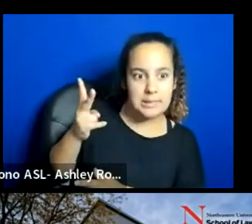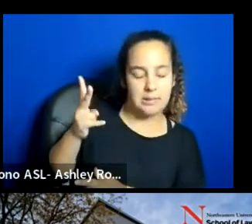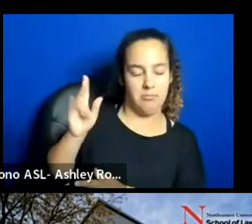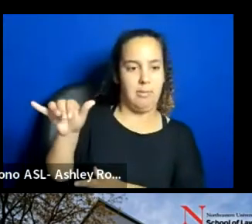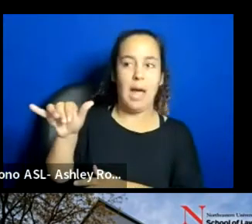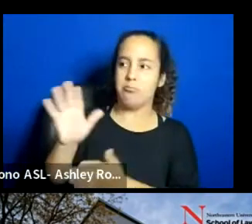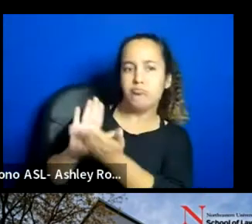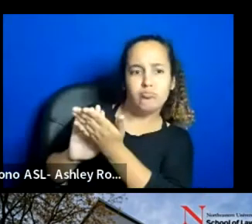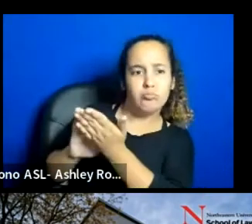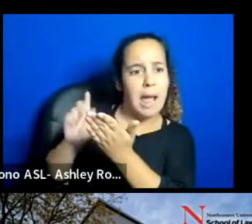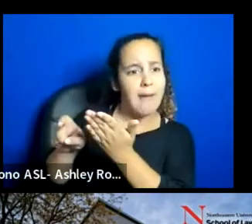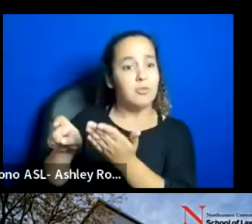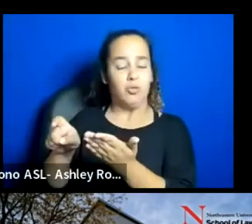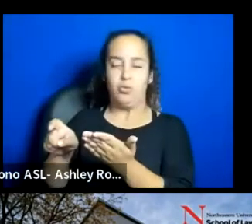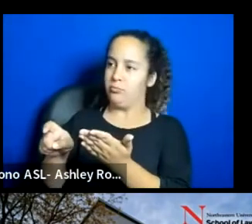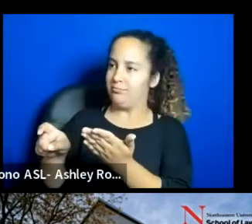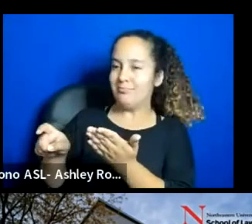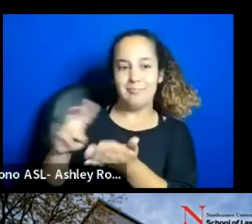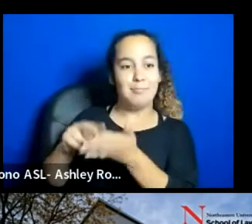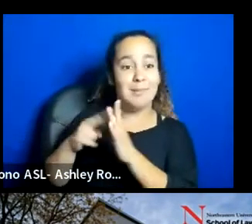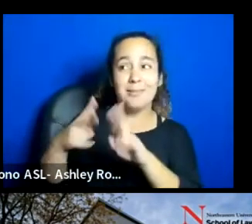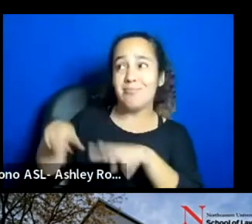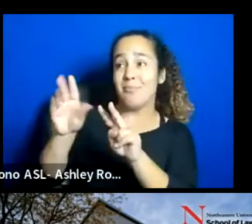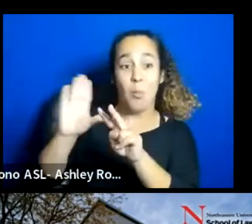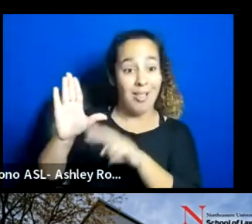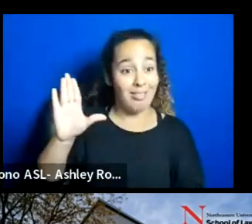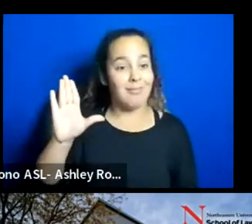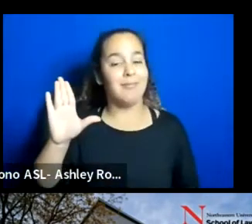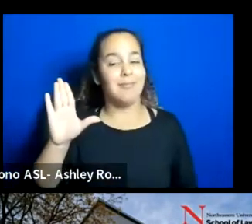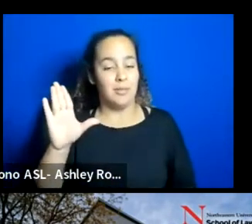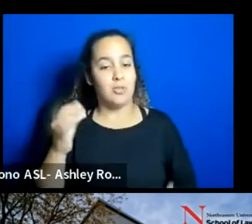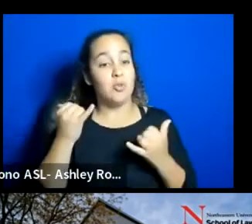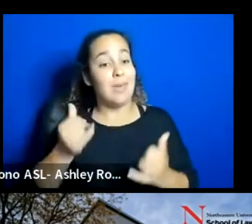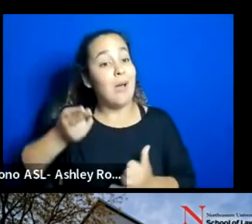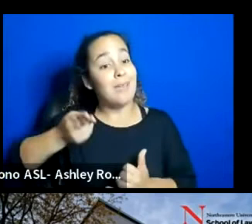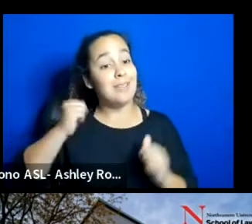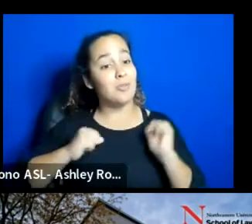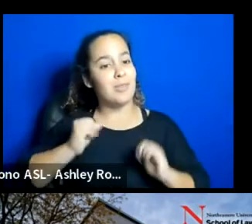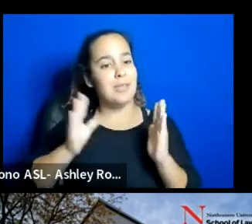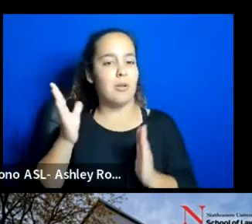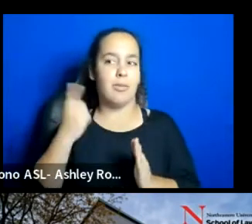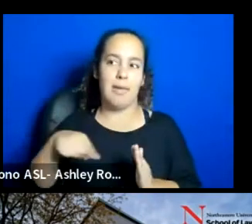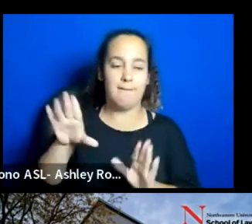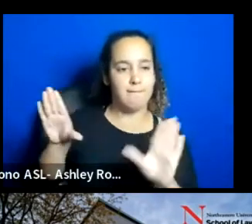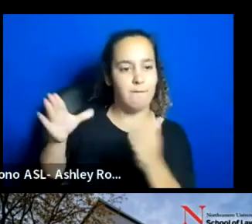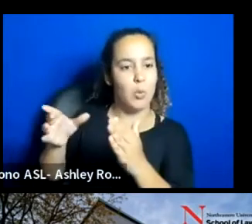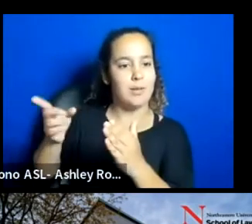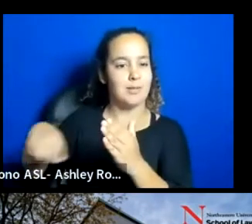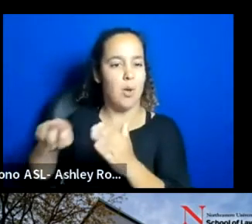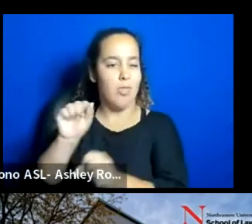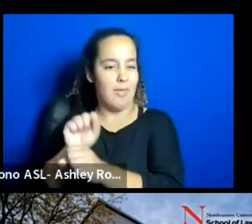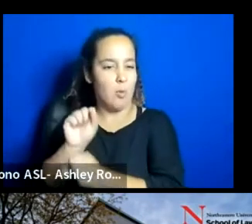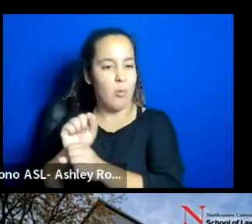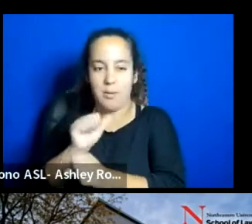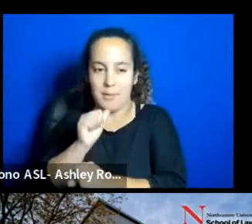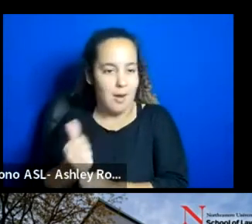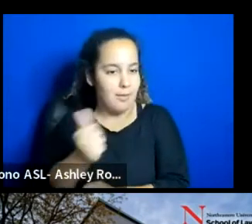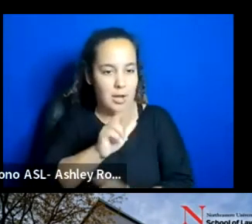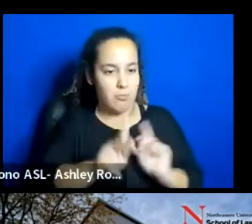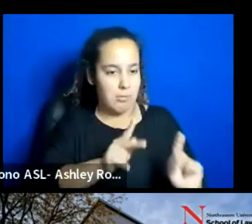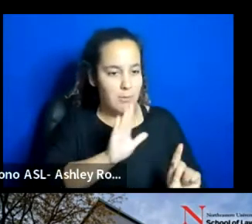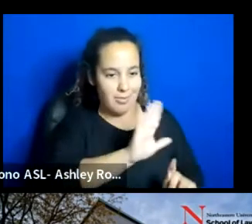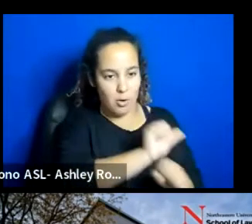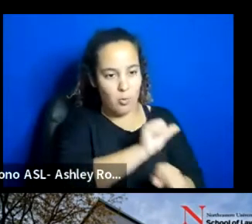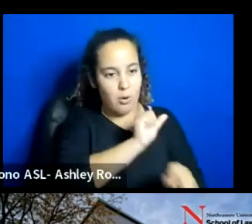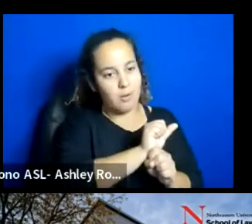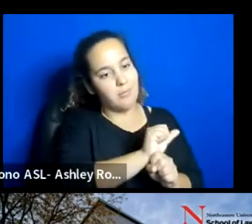wonder that so much of the history of the American theater has focused on these prominent figures and their contributions. But what Brent's